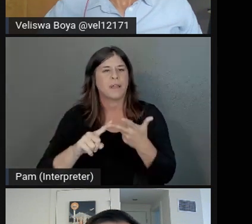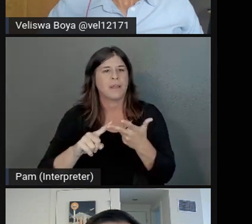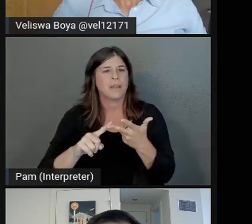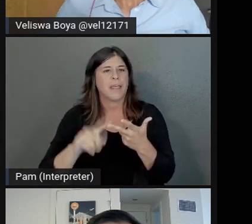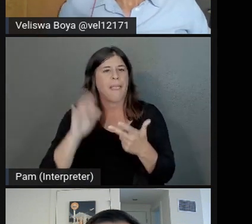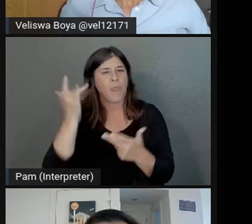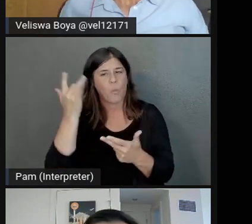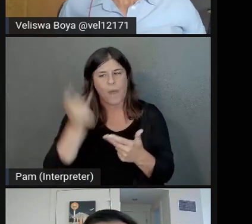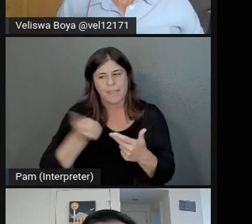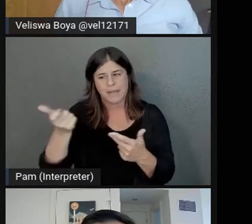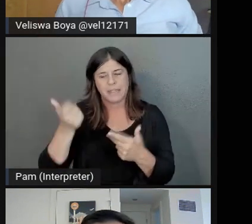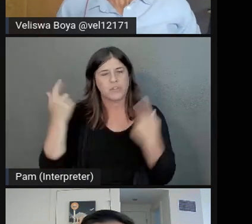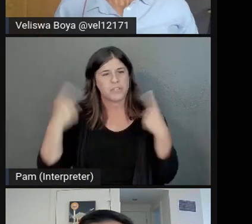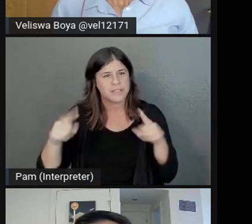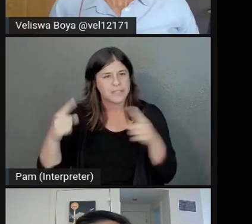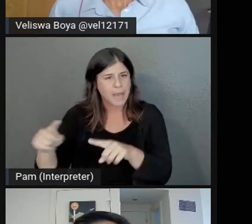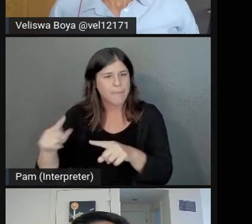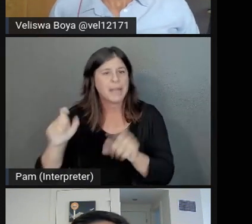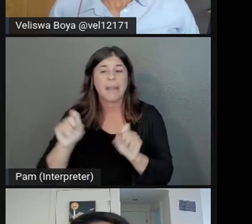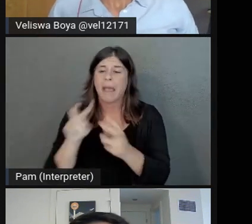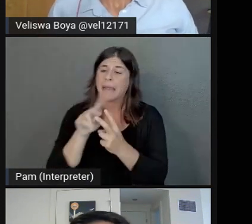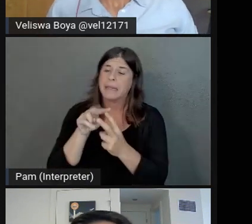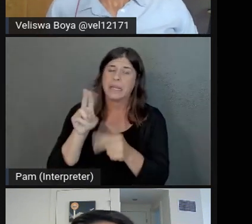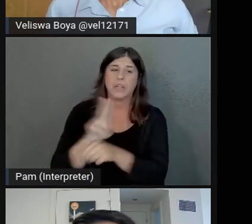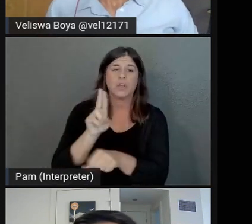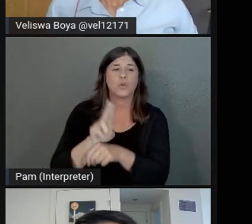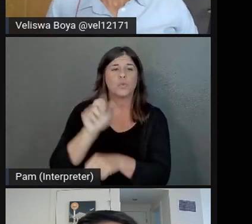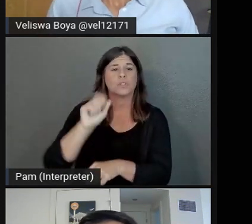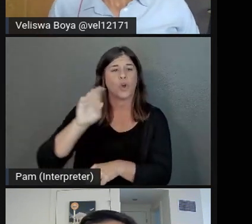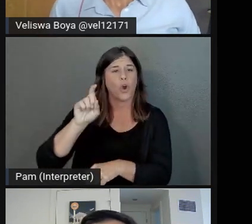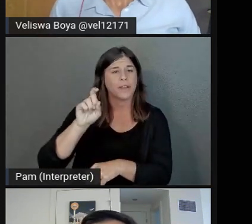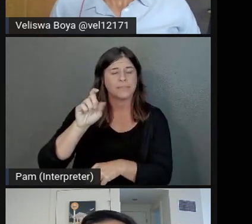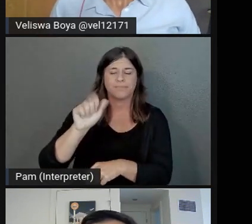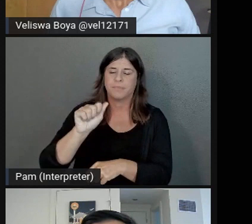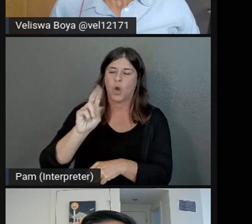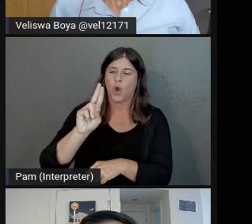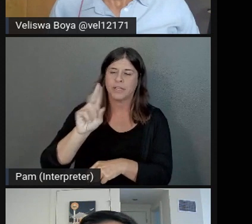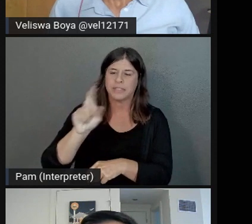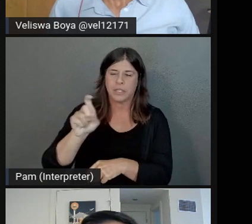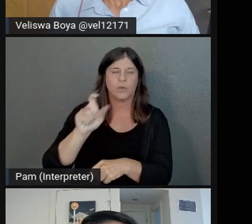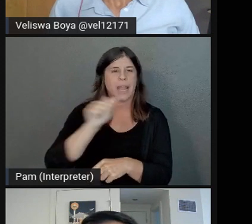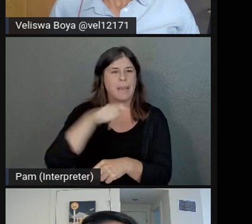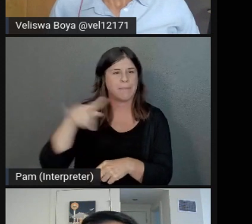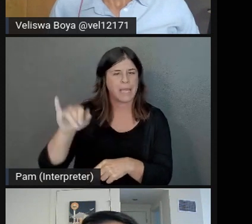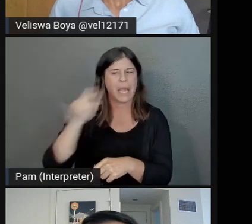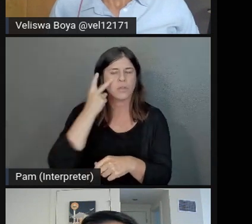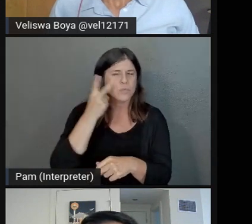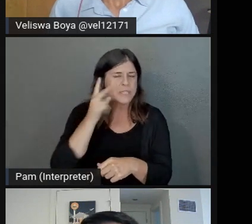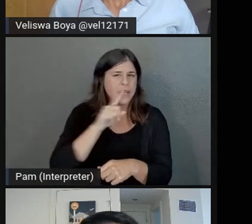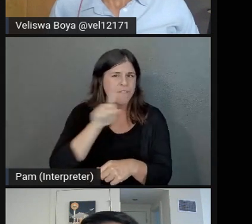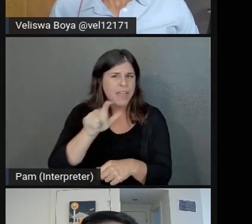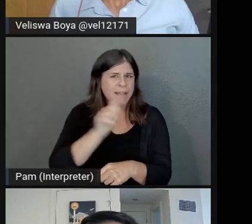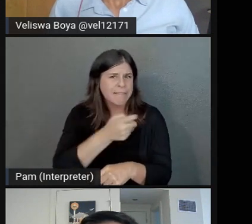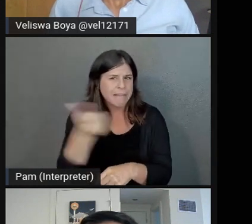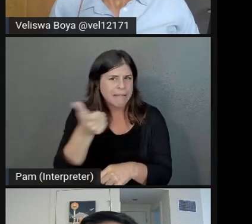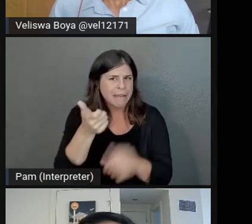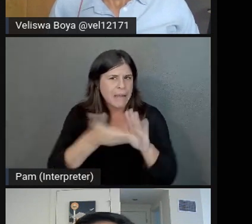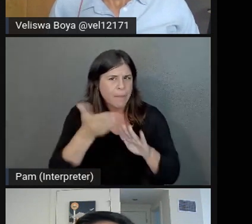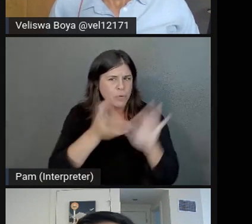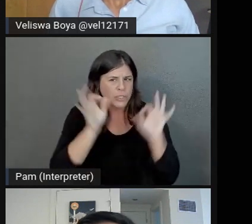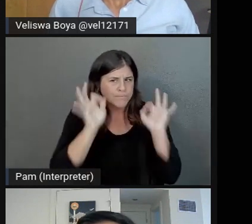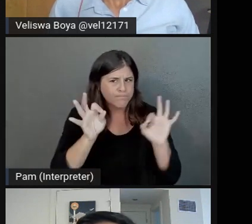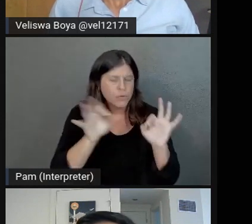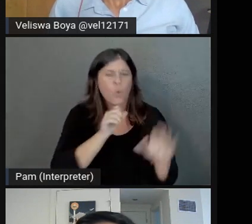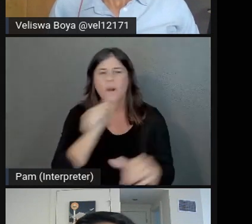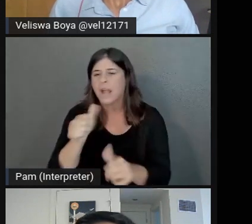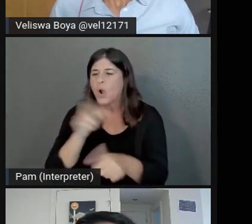is in progress, I can either use the auxiliary API to see whether this delete operation was successful or not, or I could